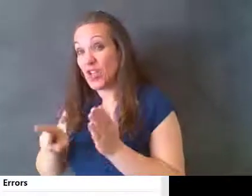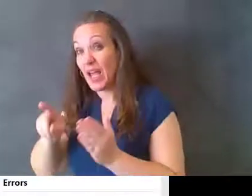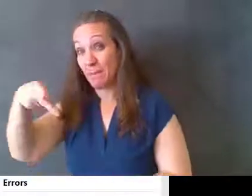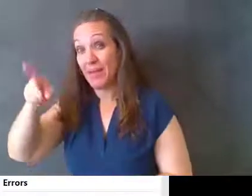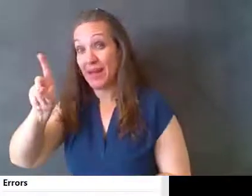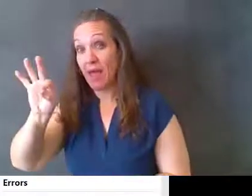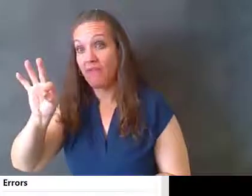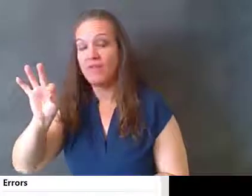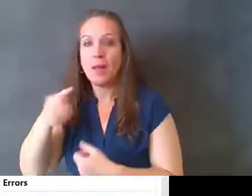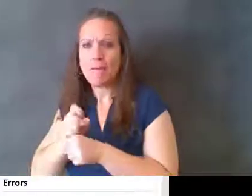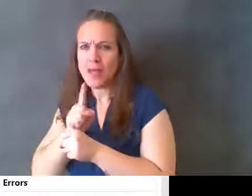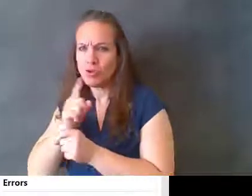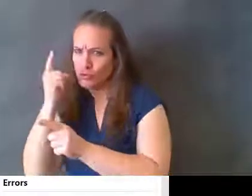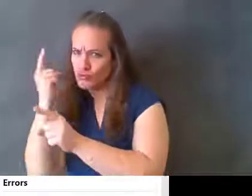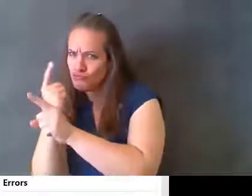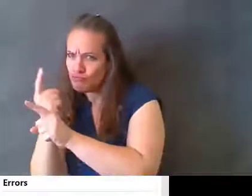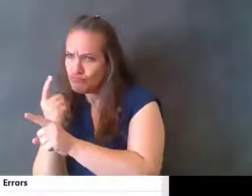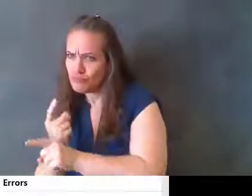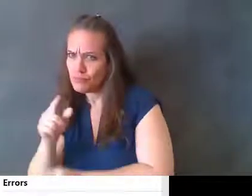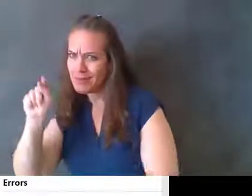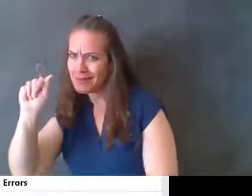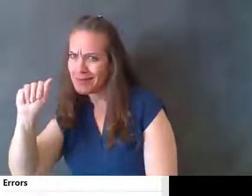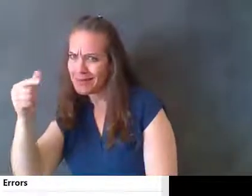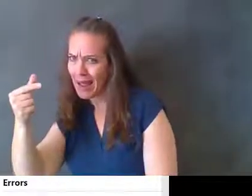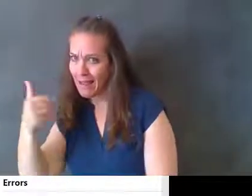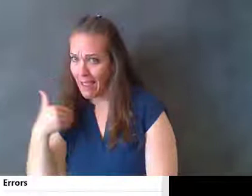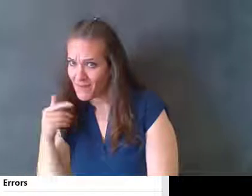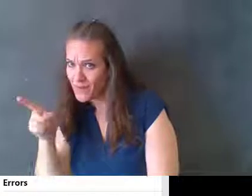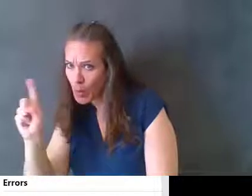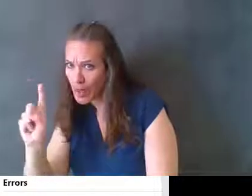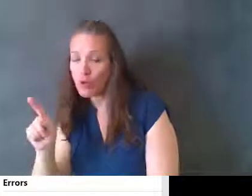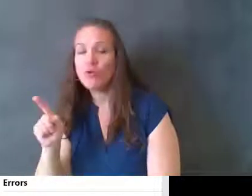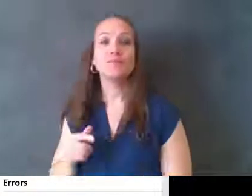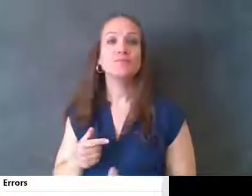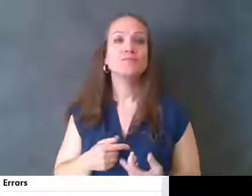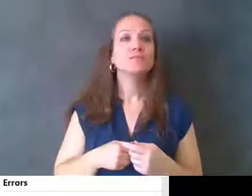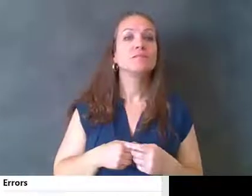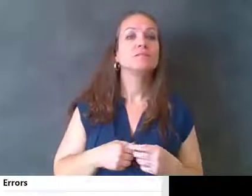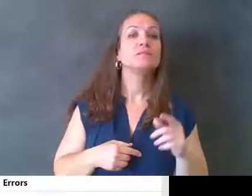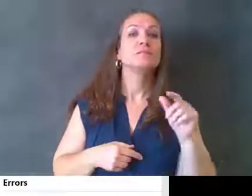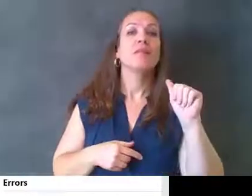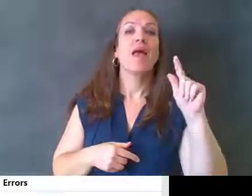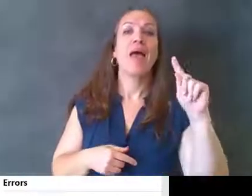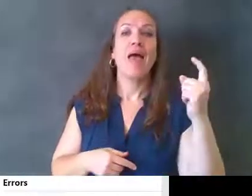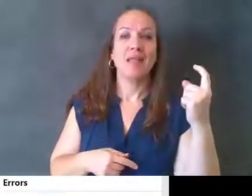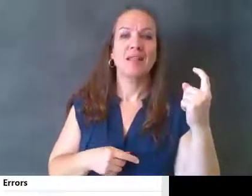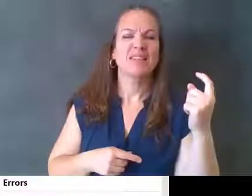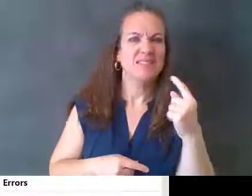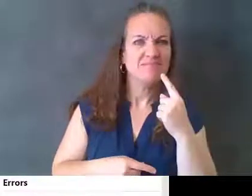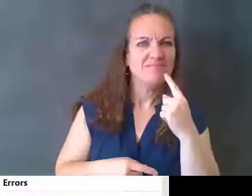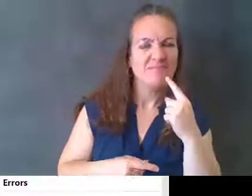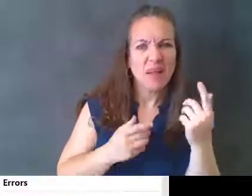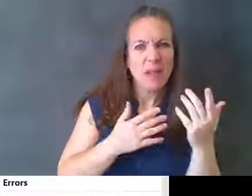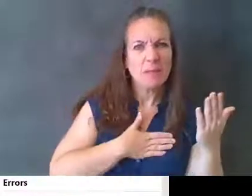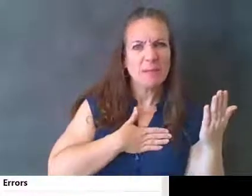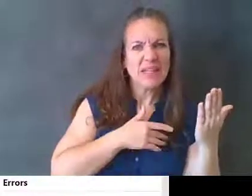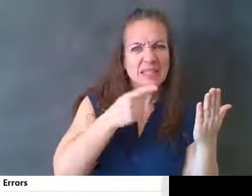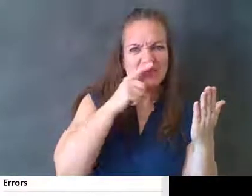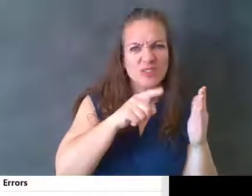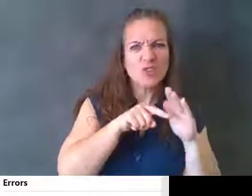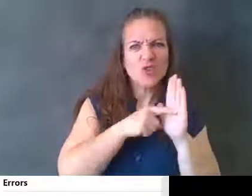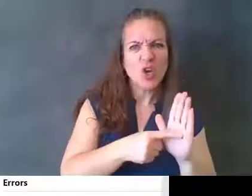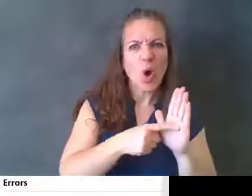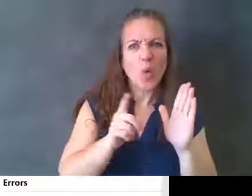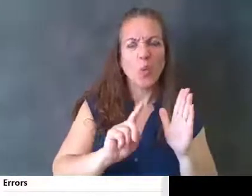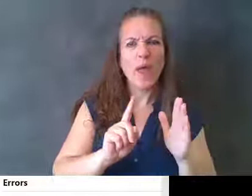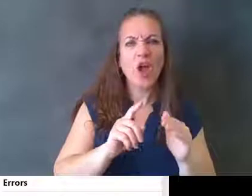And Alex asked, I'm sorry, can you show me where the accessibility checker is? I'm happy to do that one more time really quickly for folks. So